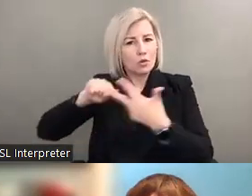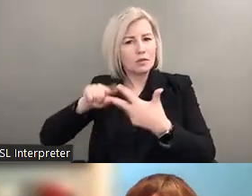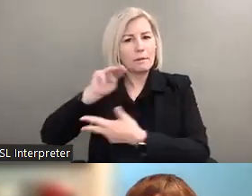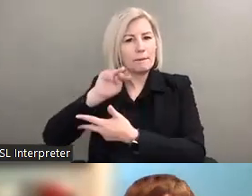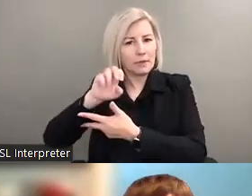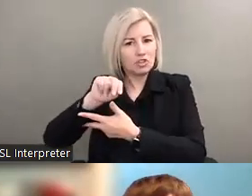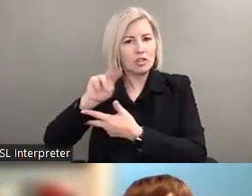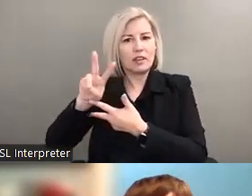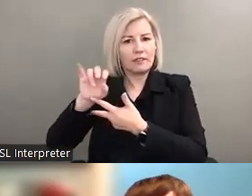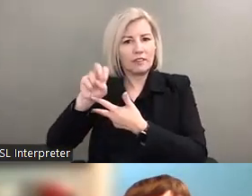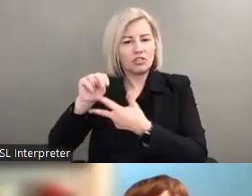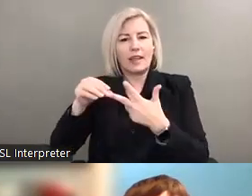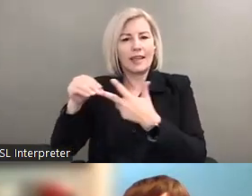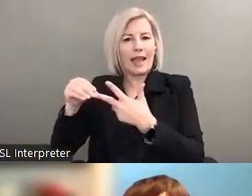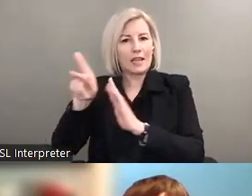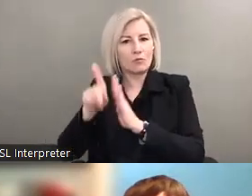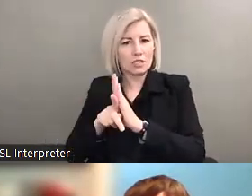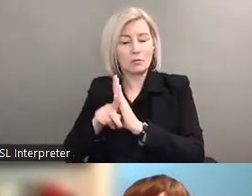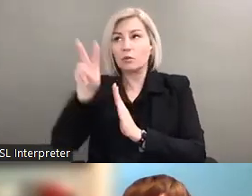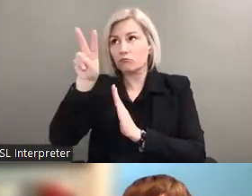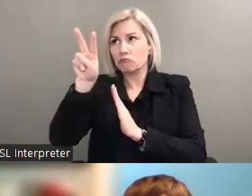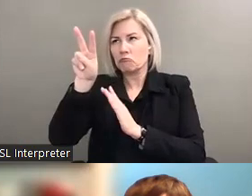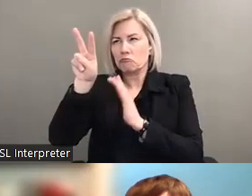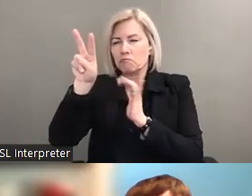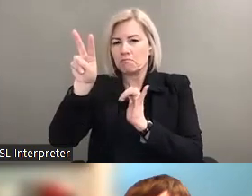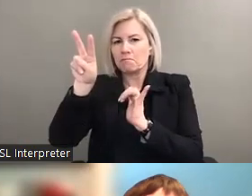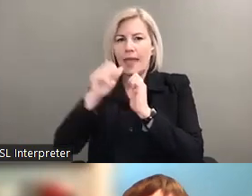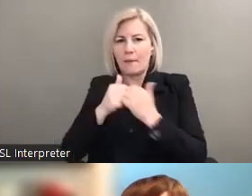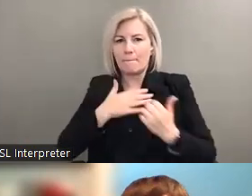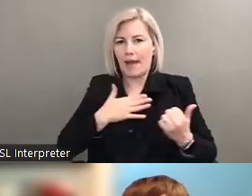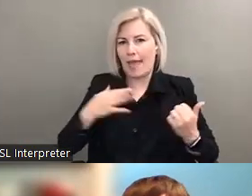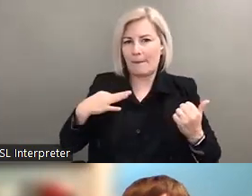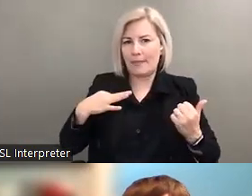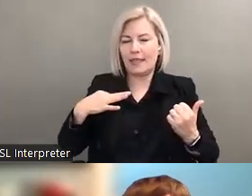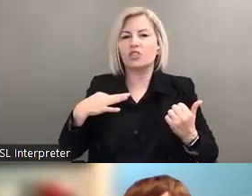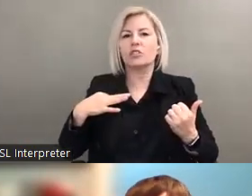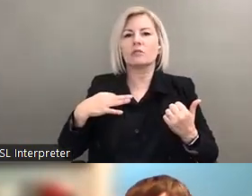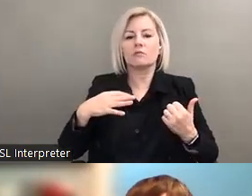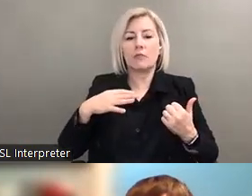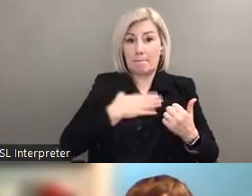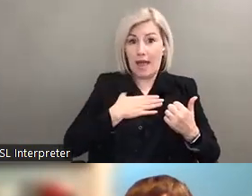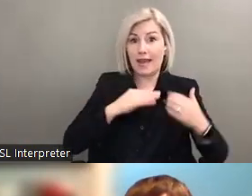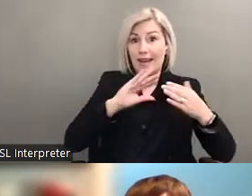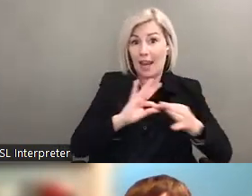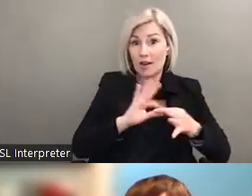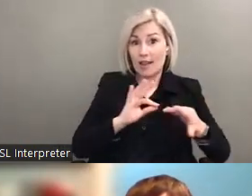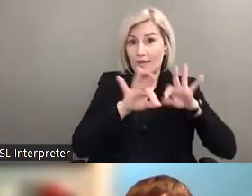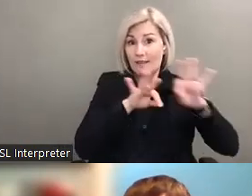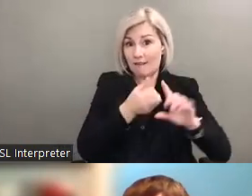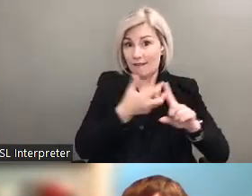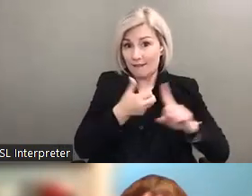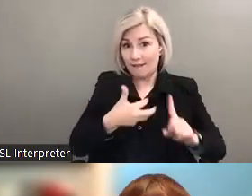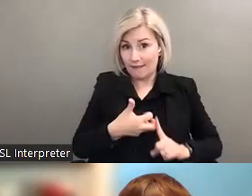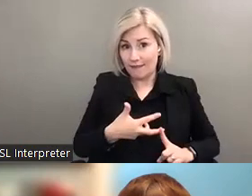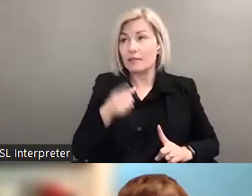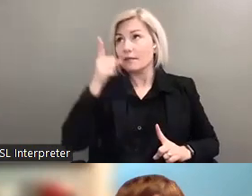guiding principles statements and consider how your application, including your narrative and the listed project activities,